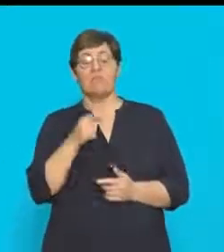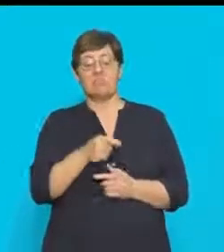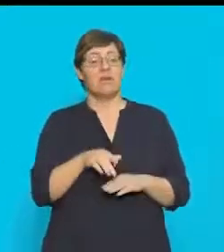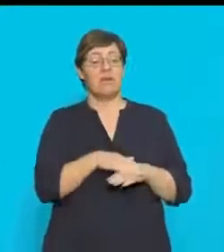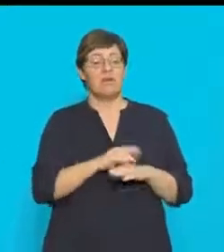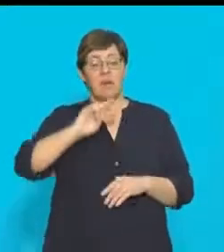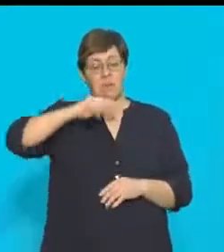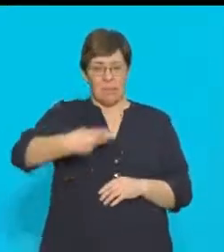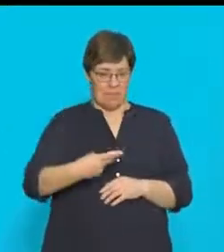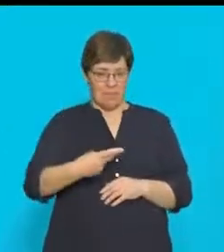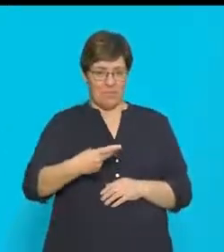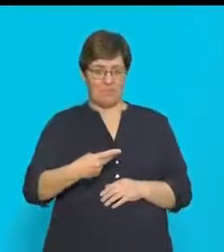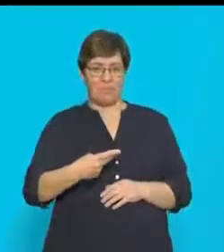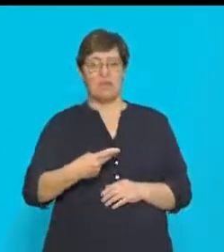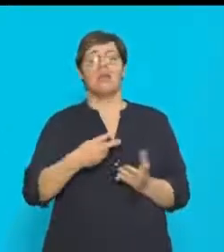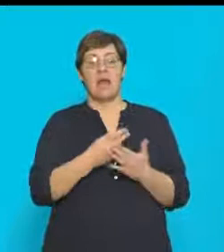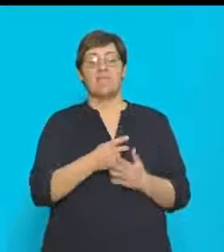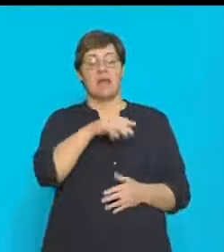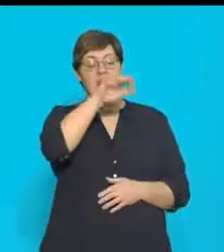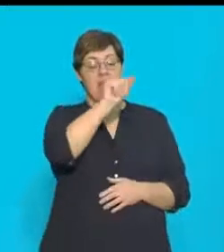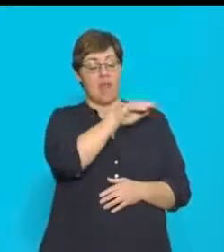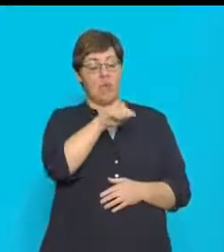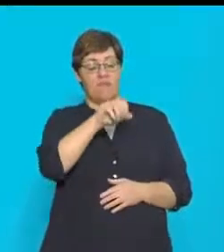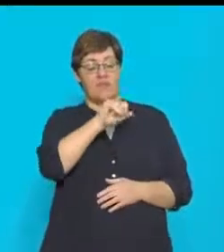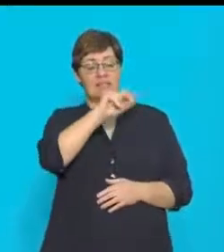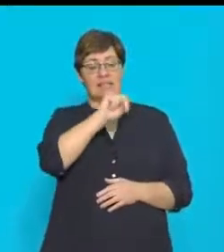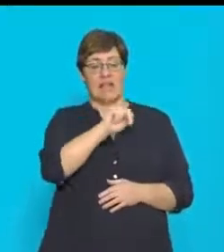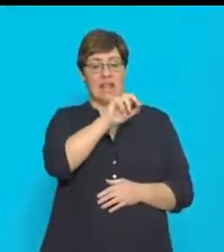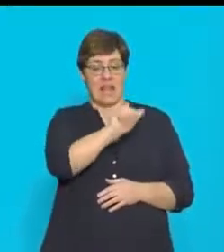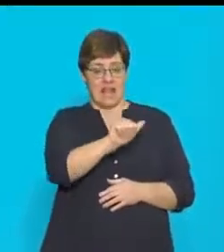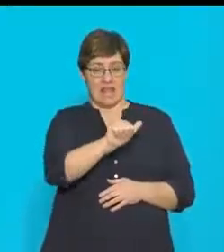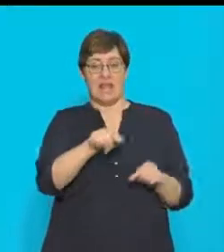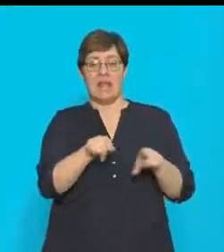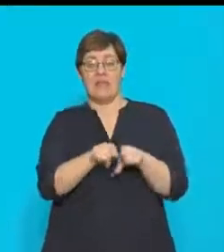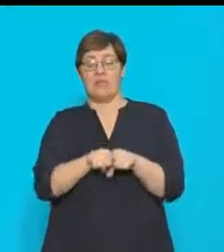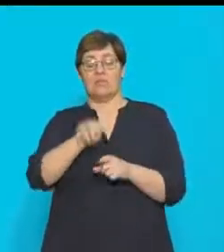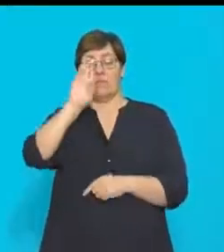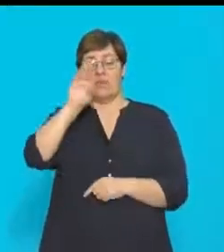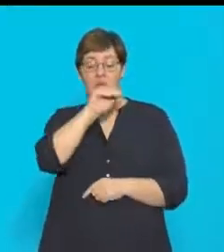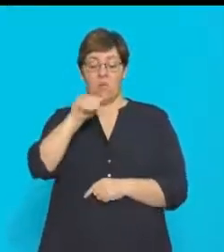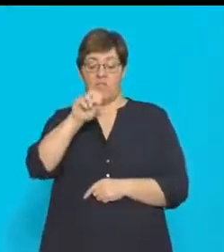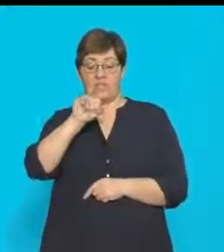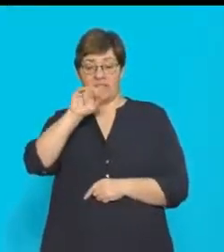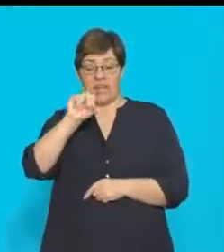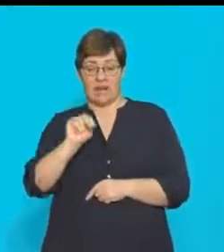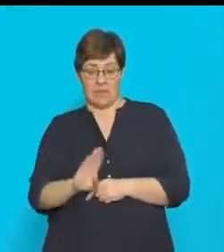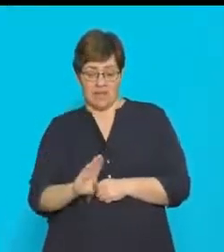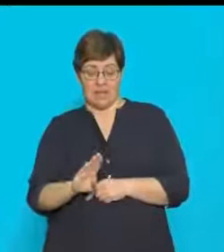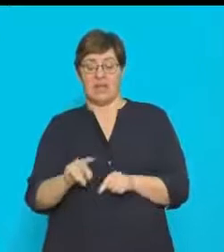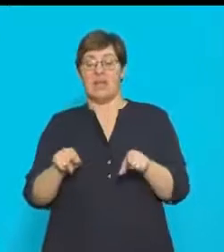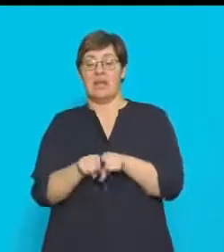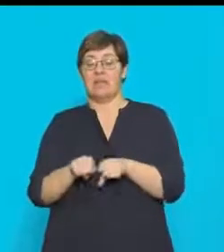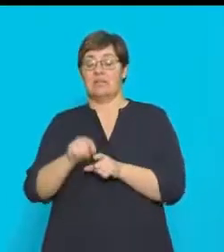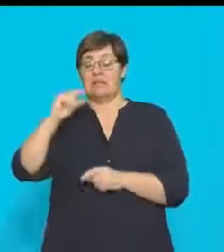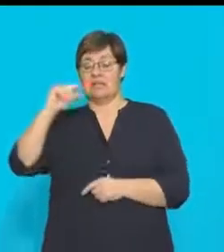basically flip that equation upside down and we begin with the lowercase letters on top. So lowercase a over sine A